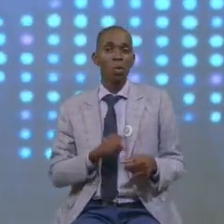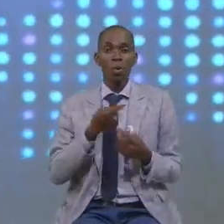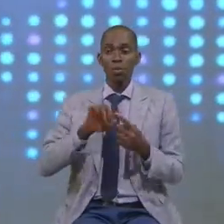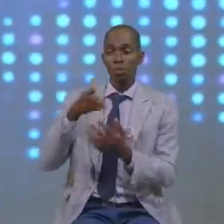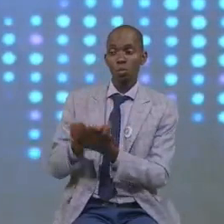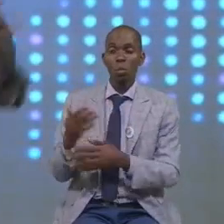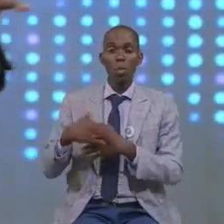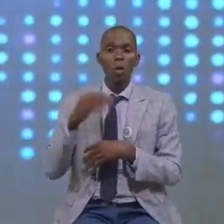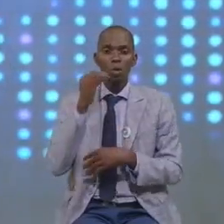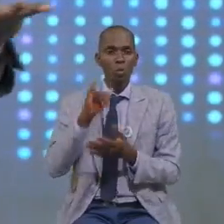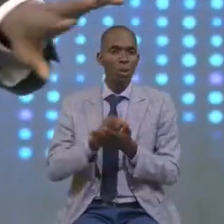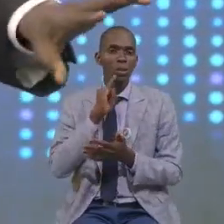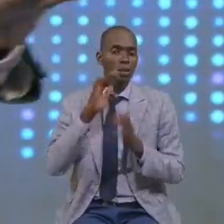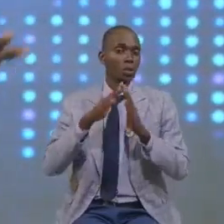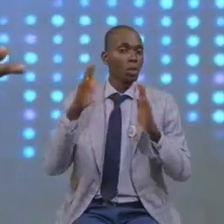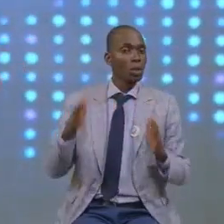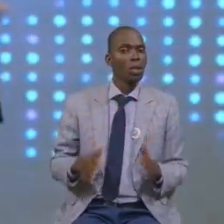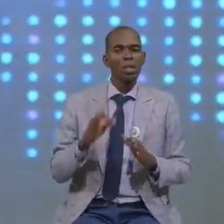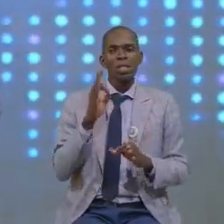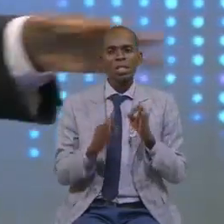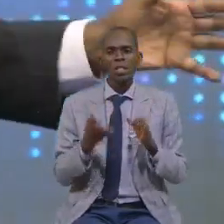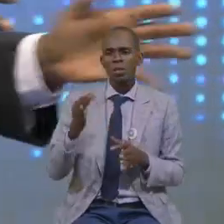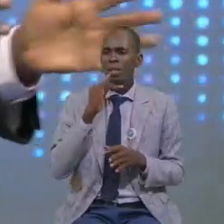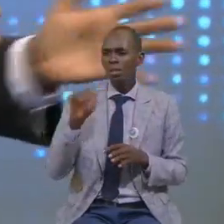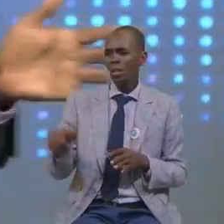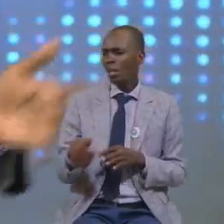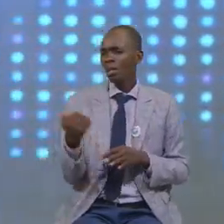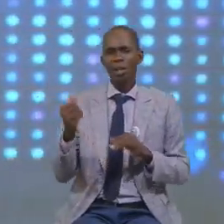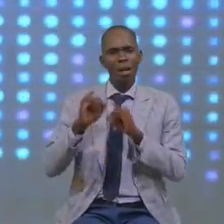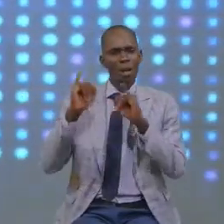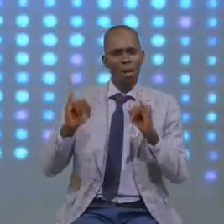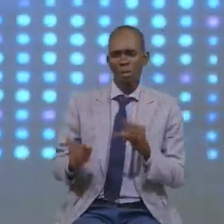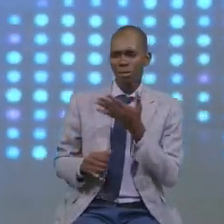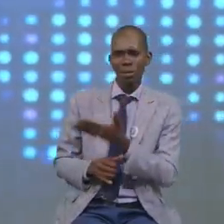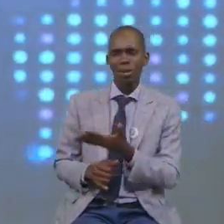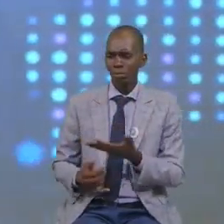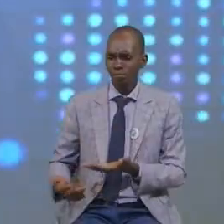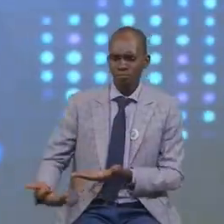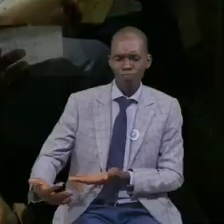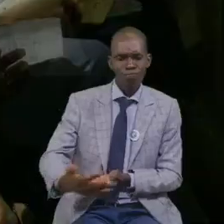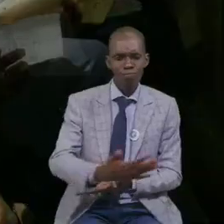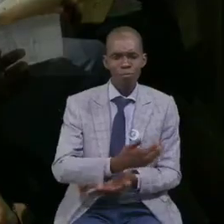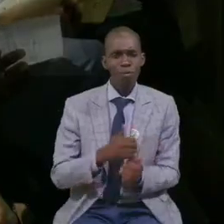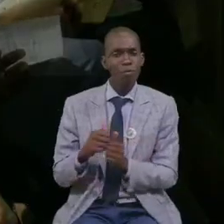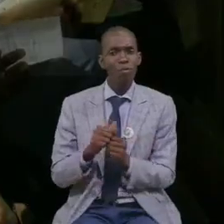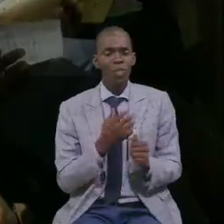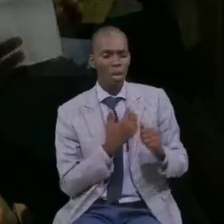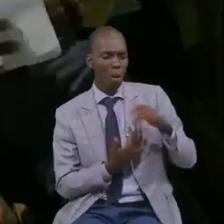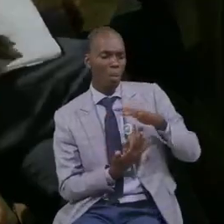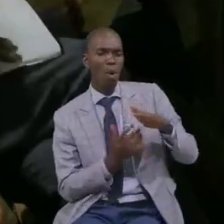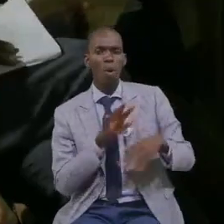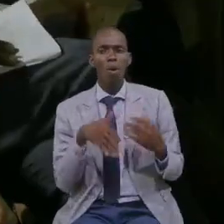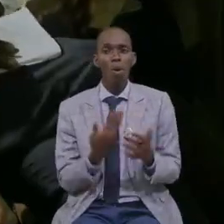your habitation. If there's any idol there, you rake them together and burn them up, because